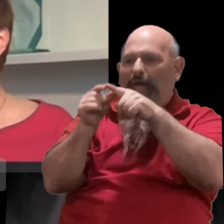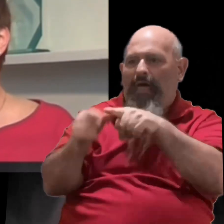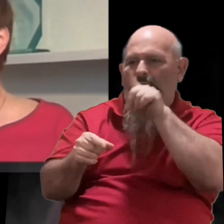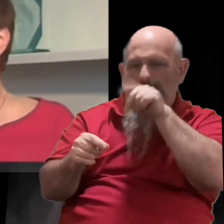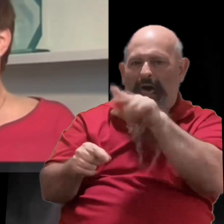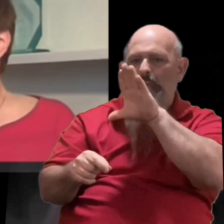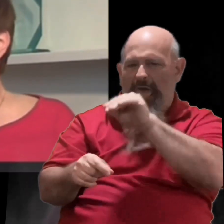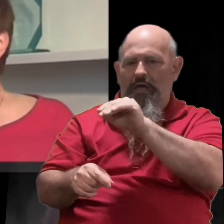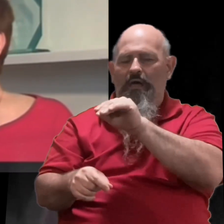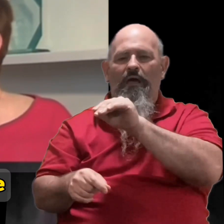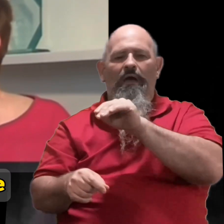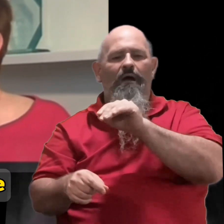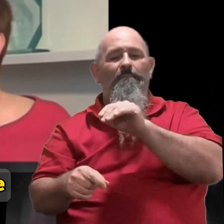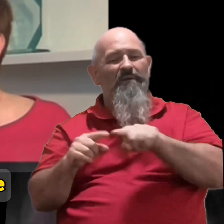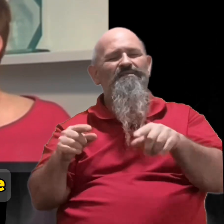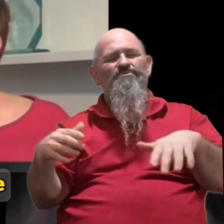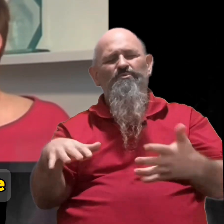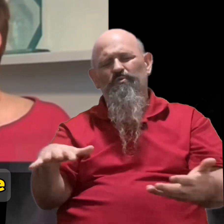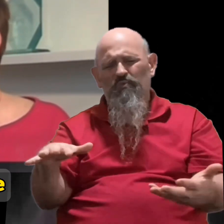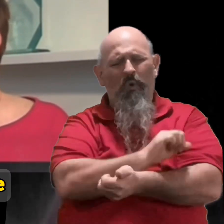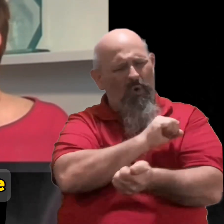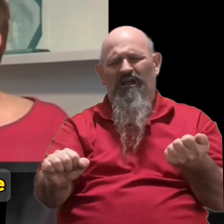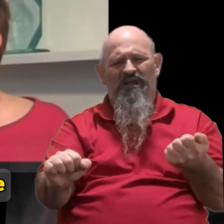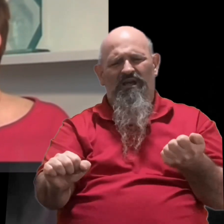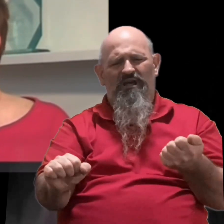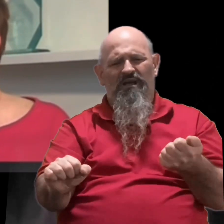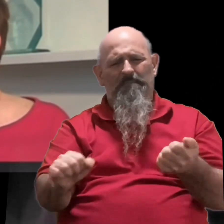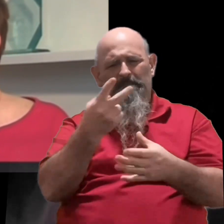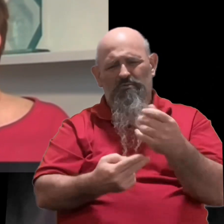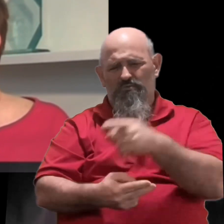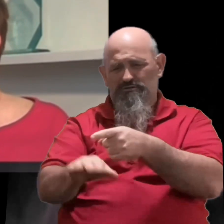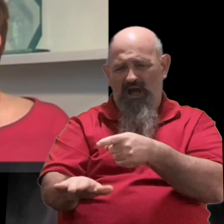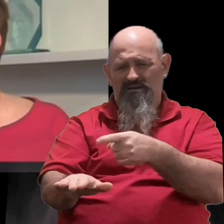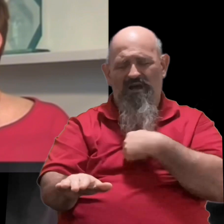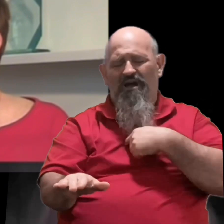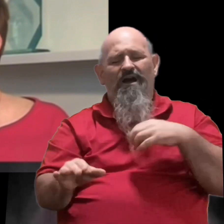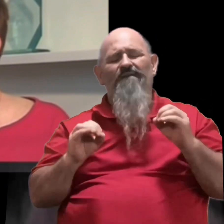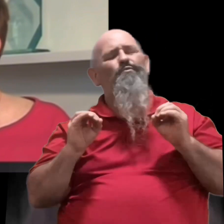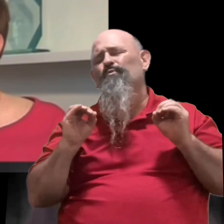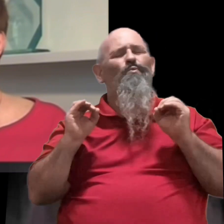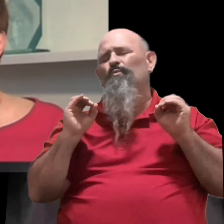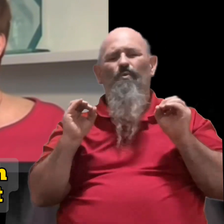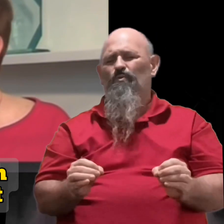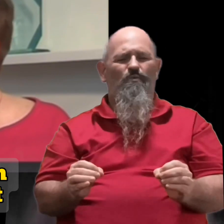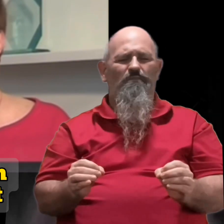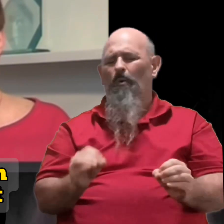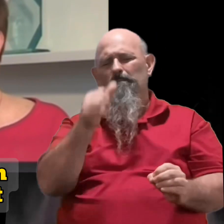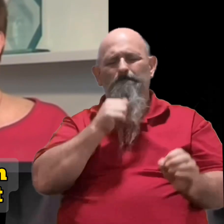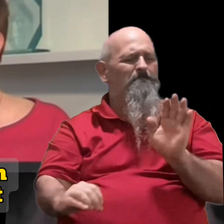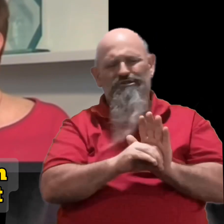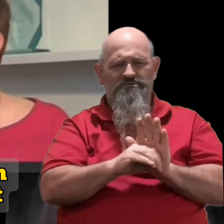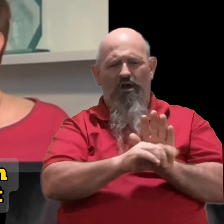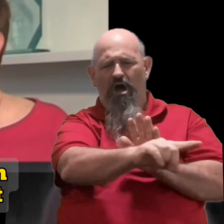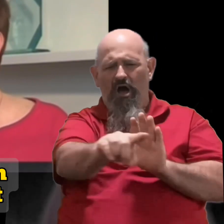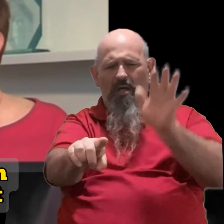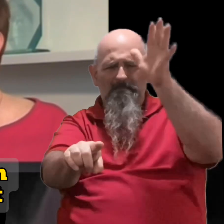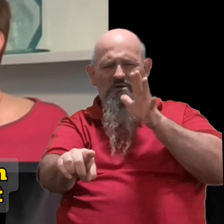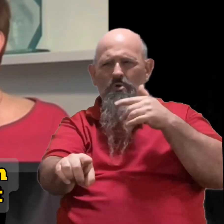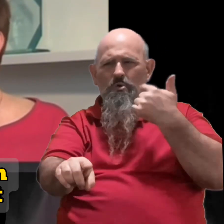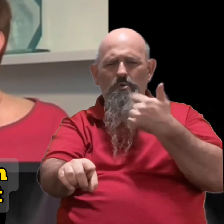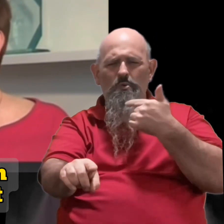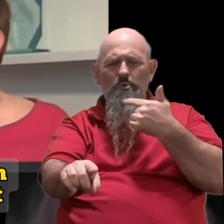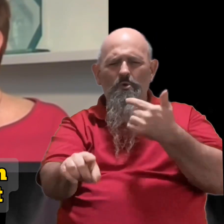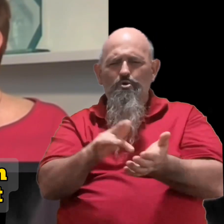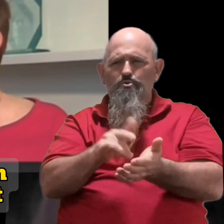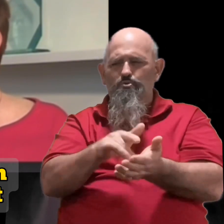words. But it's so destructive, both to the child. I have no patience at all